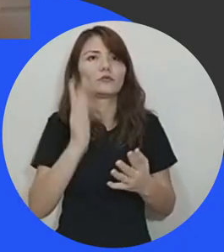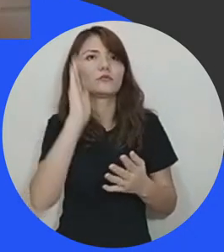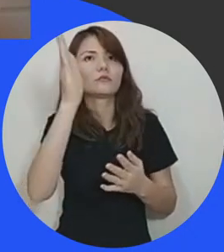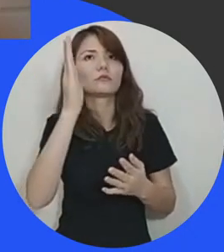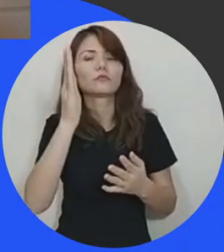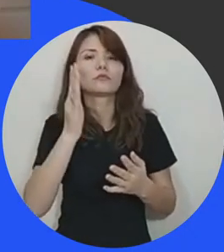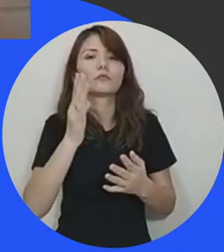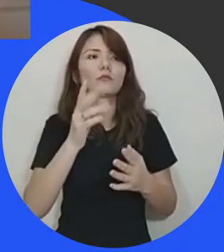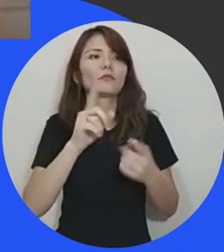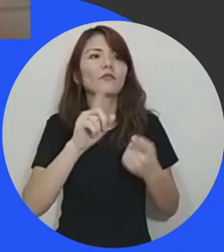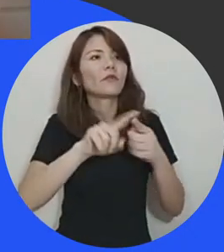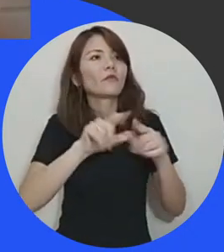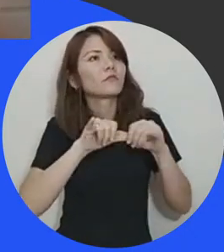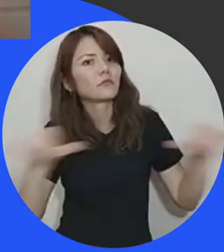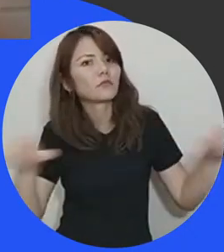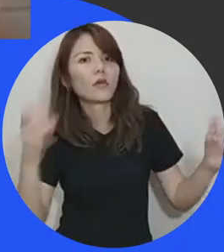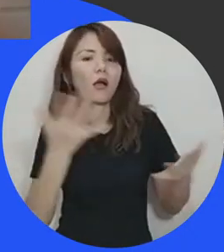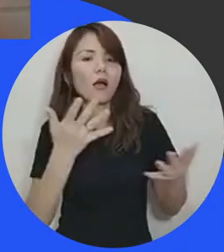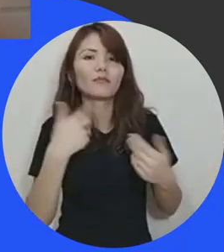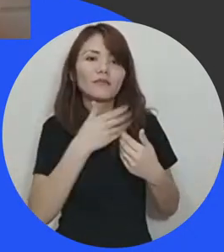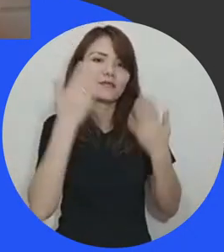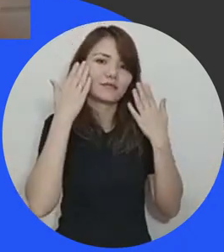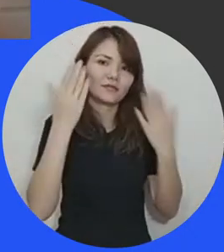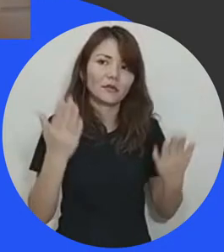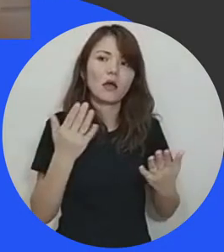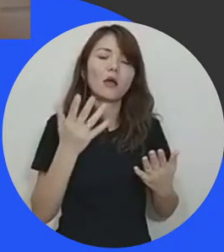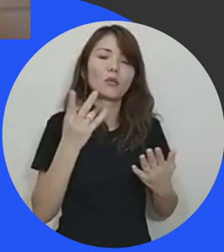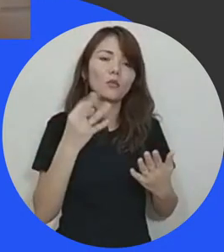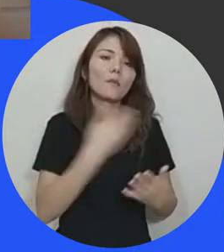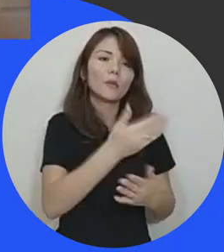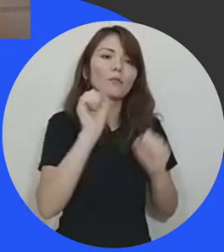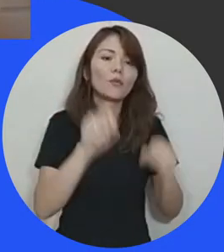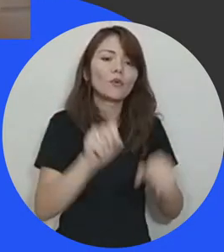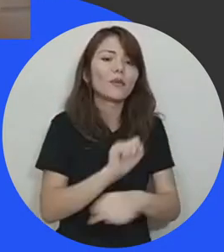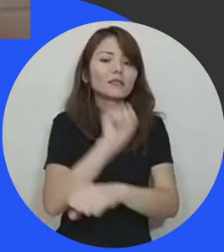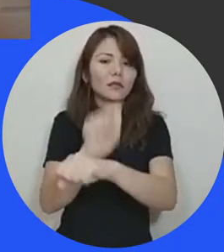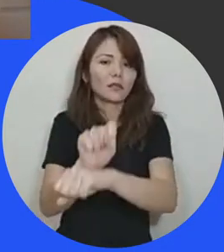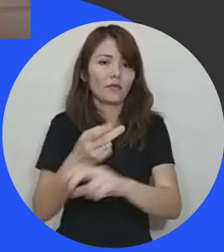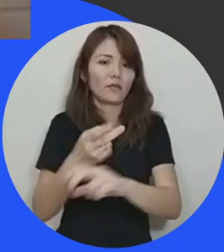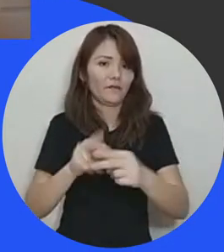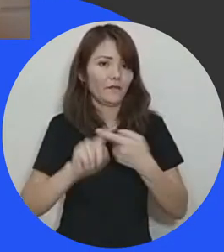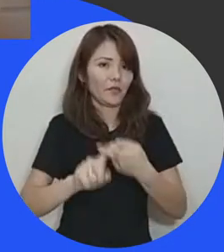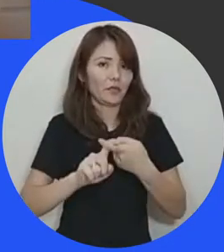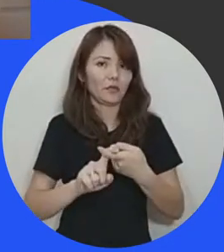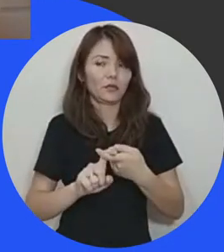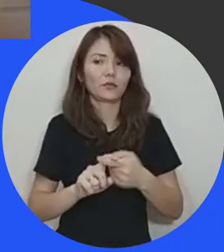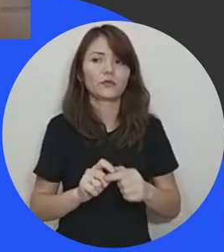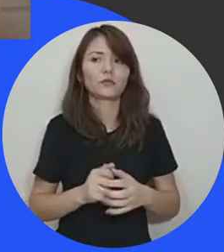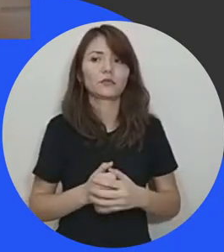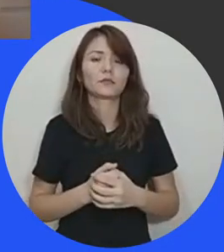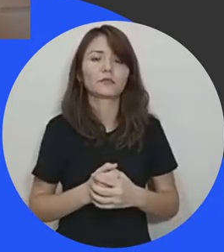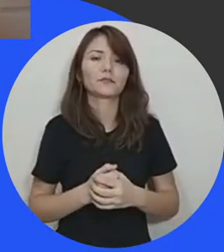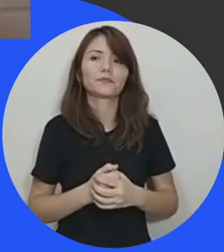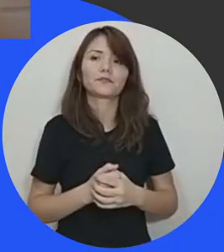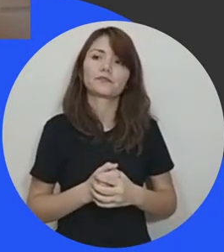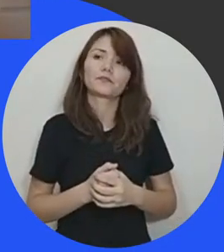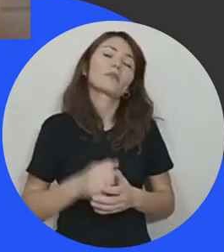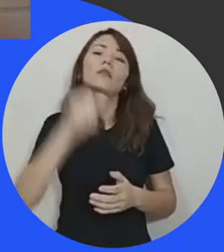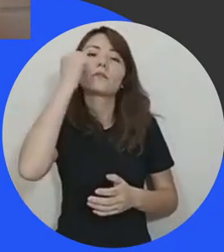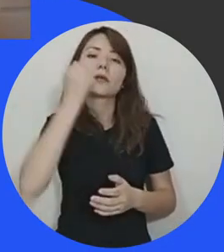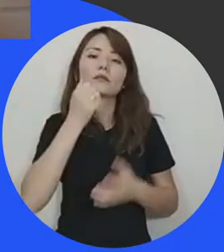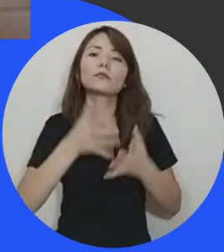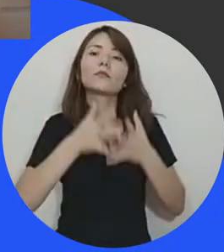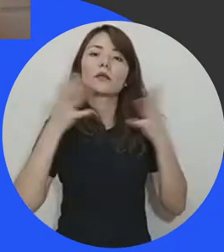virus actually causing a pandemic when that species jump does happen. Great. Thank you so much, Thomas. It